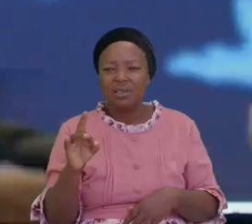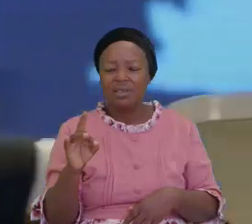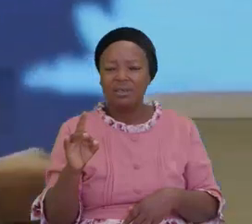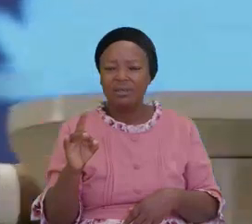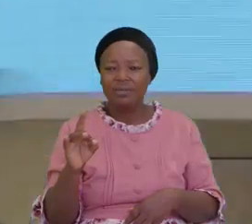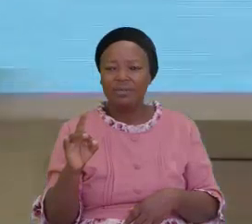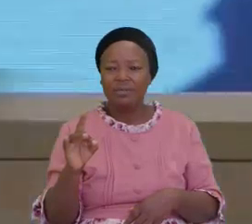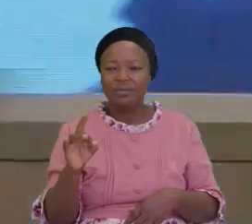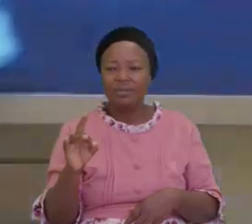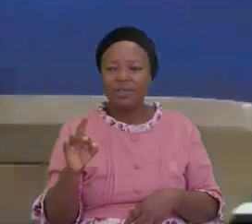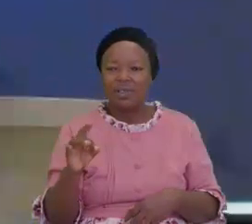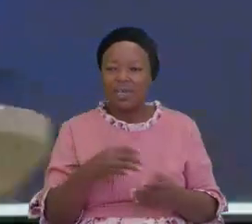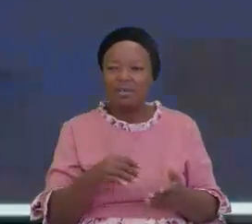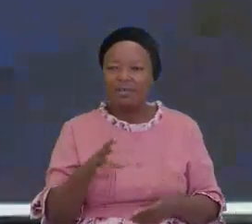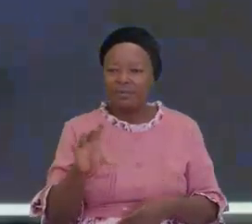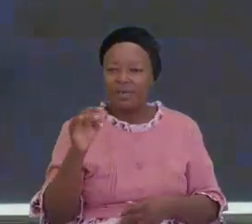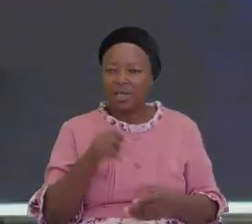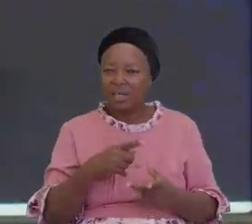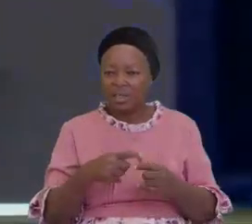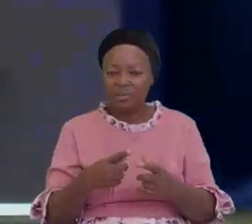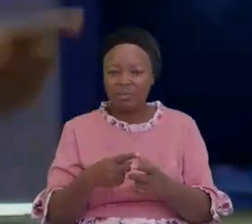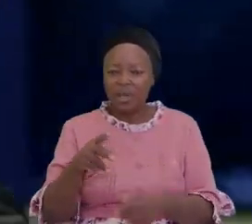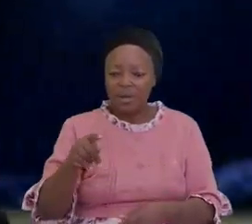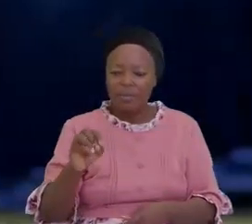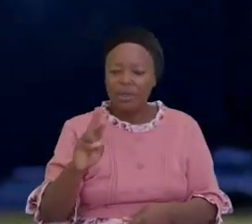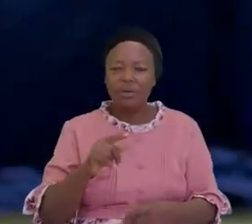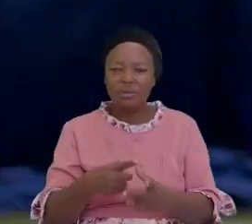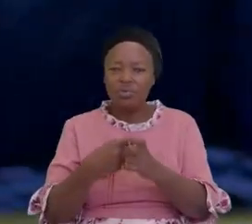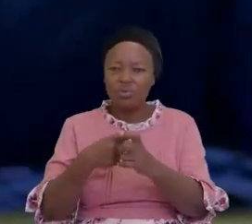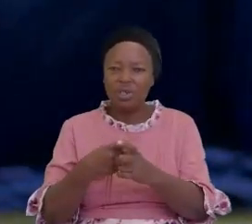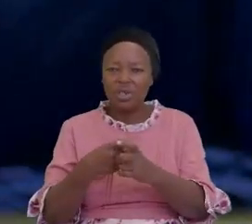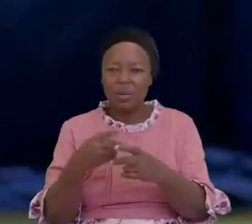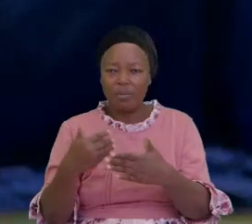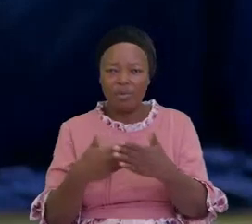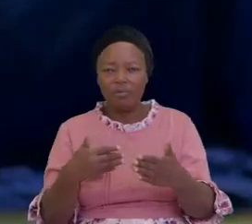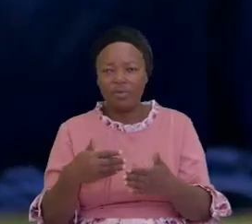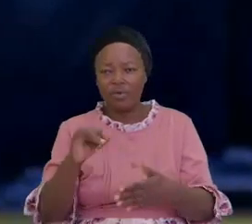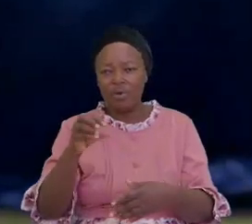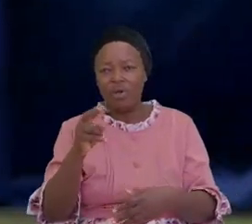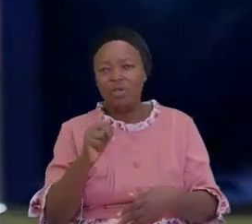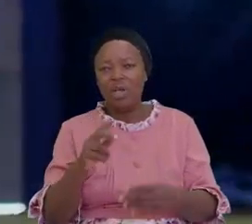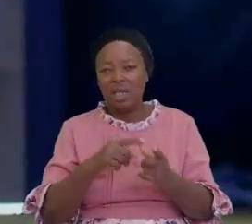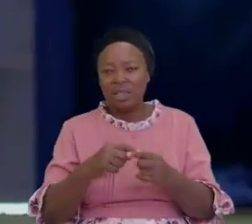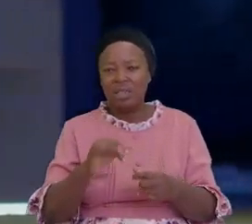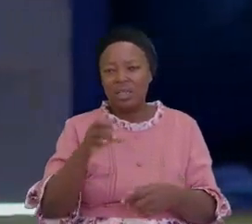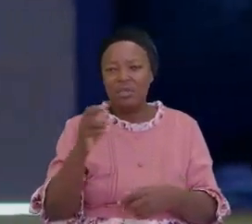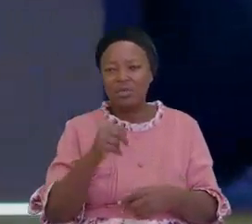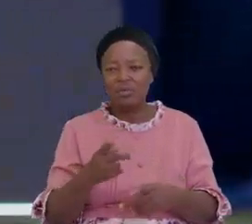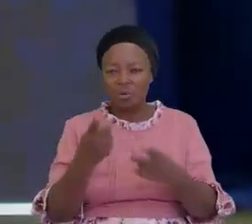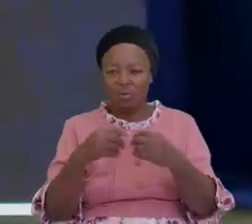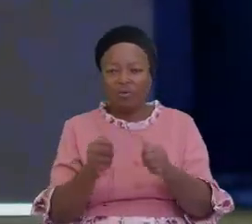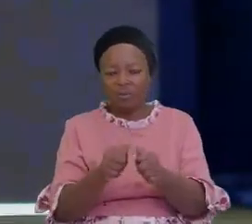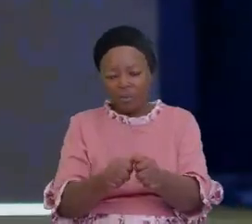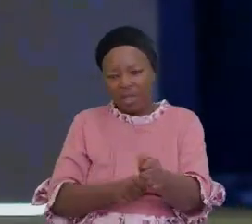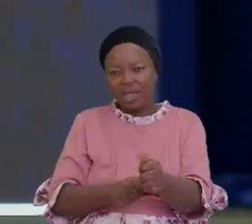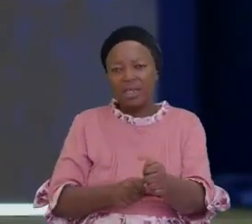And Peter was running ahead. And then John, still coming from behind, he